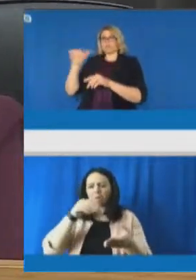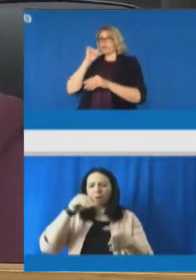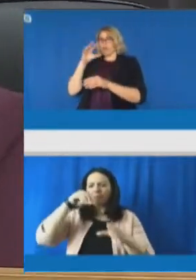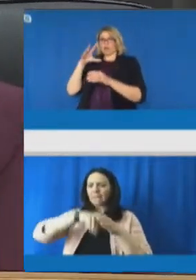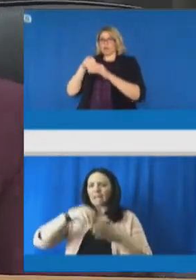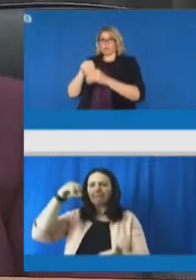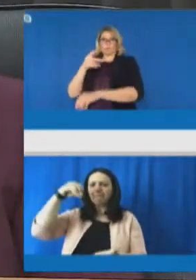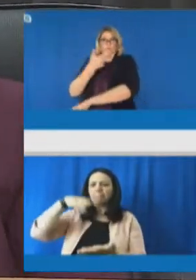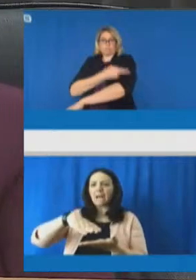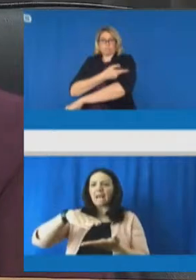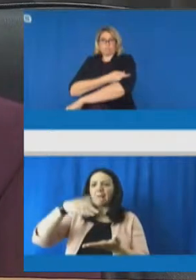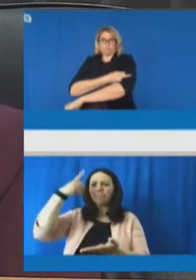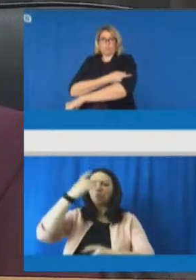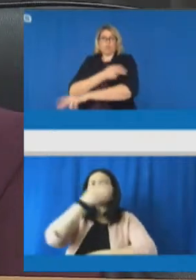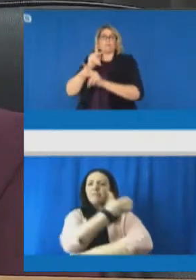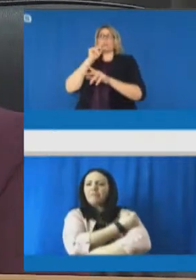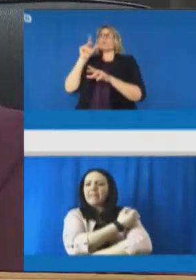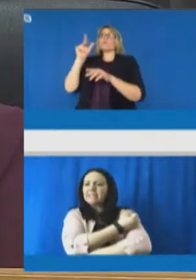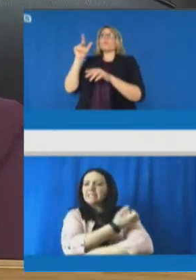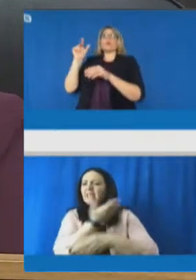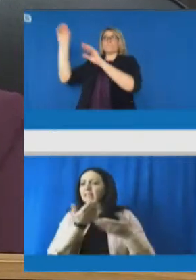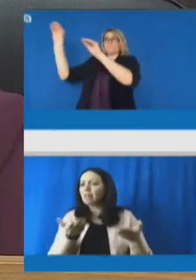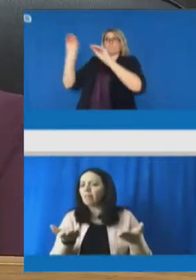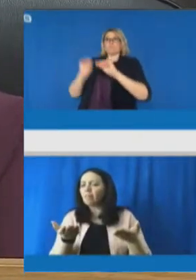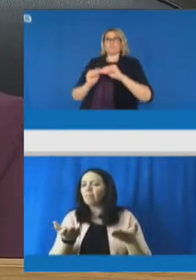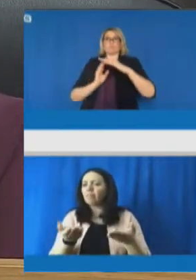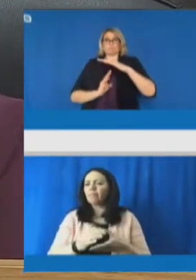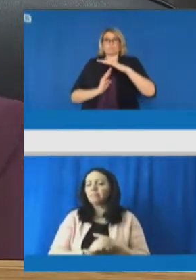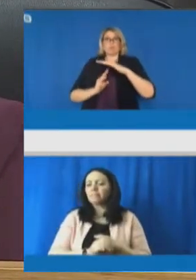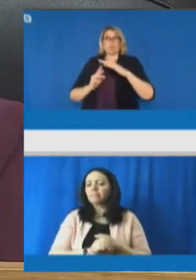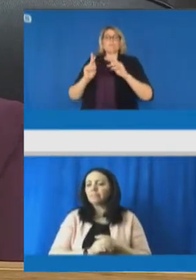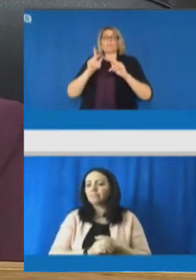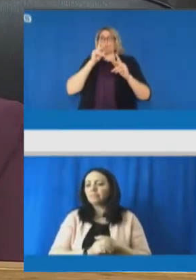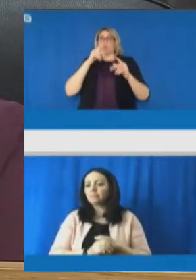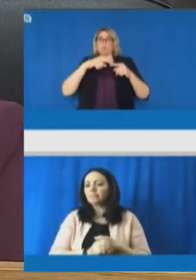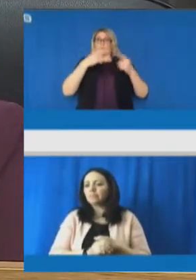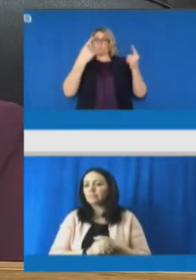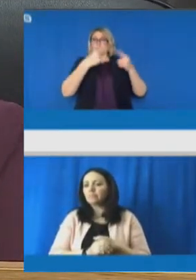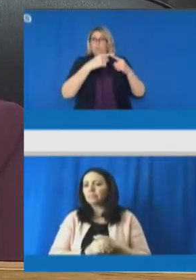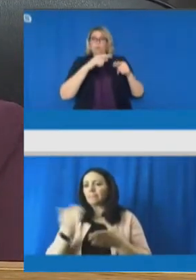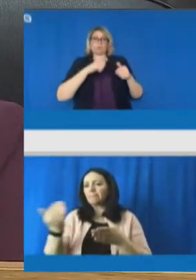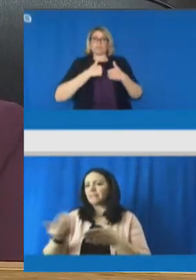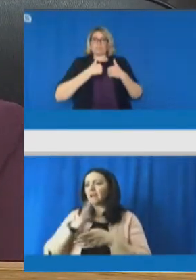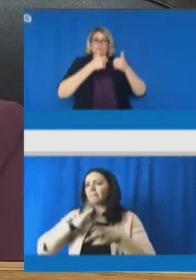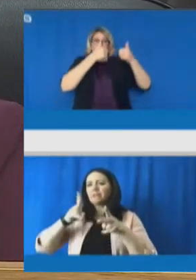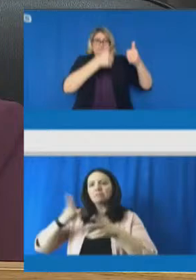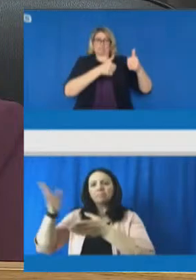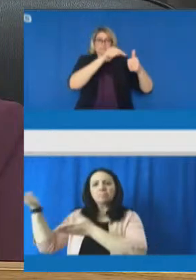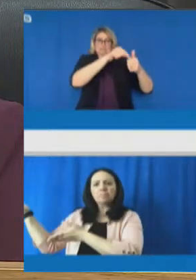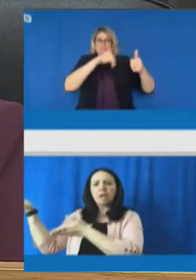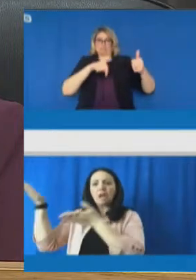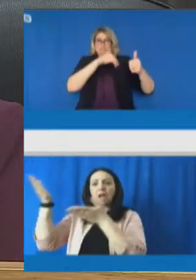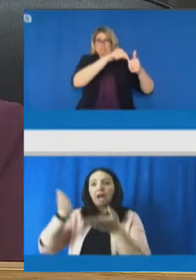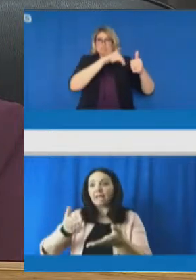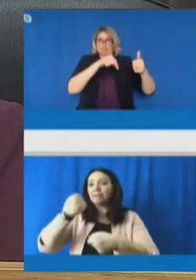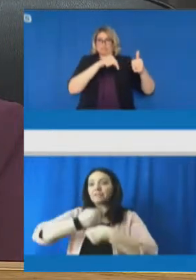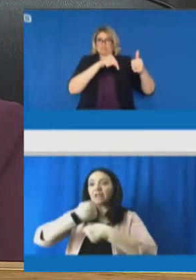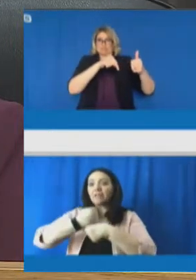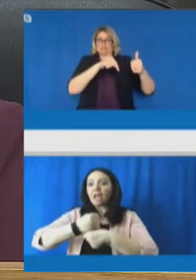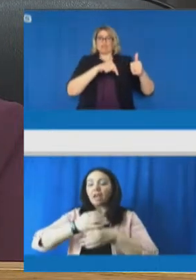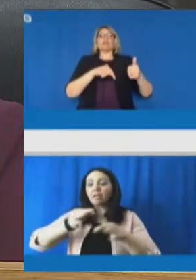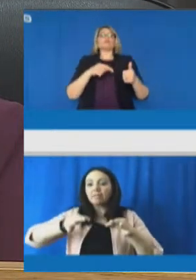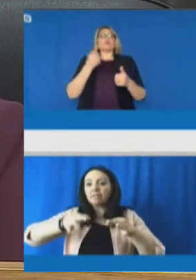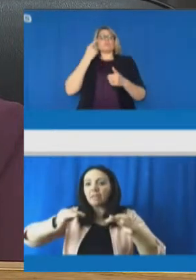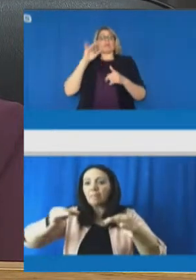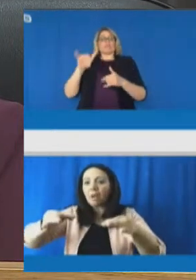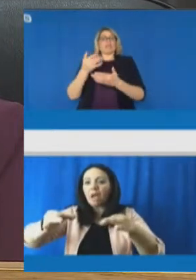question. We are in a unique position in New Brunswick in the sense that last summer we had the advantage of learning from other jurisdictions